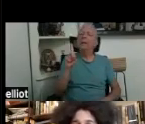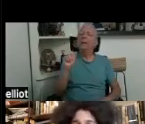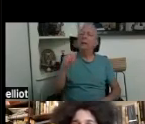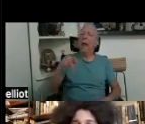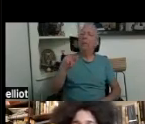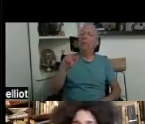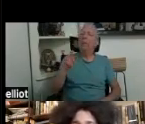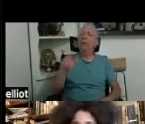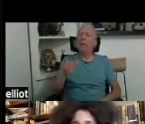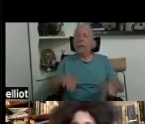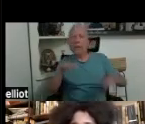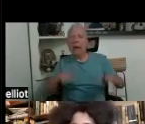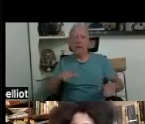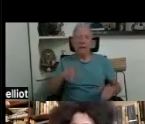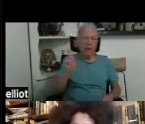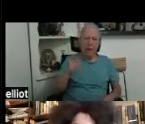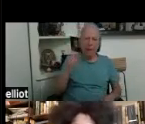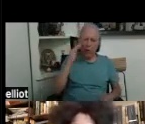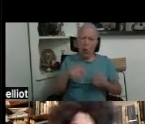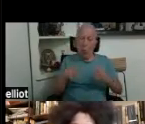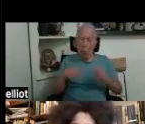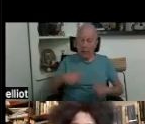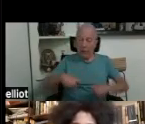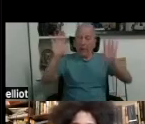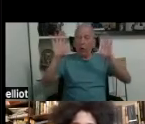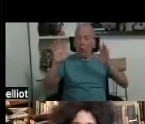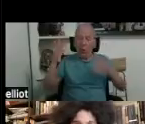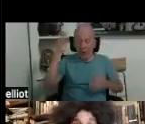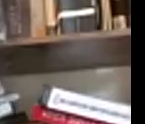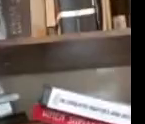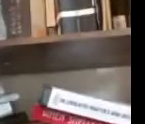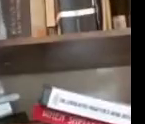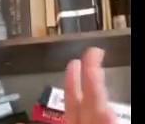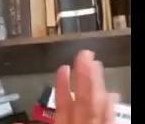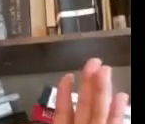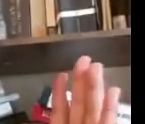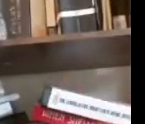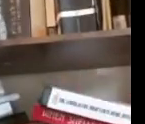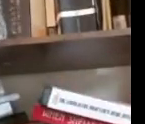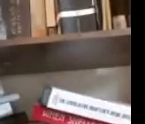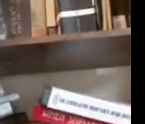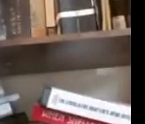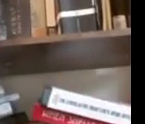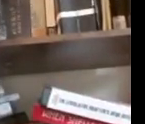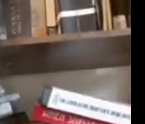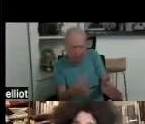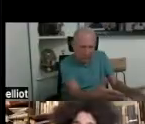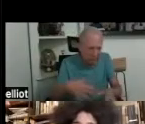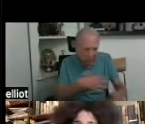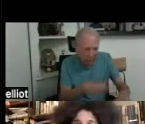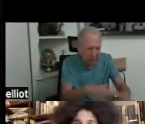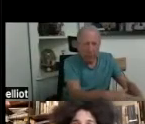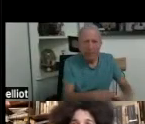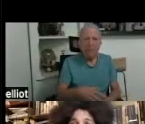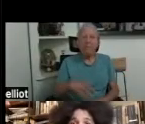when to let go and when to redirect the current. So, if you are curious about how we've made